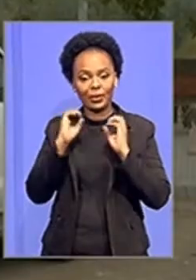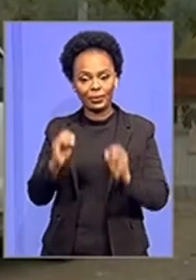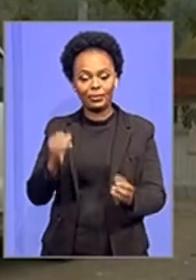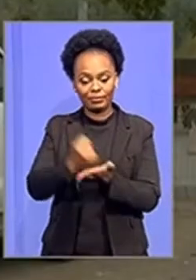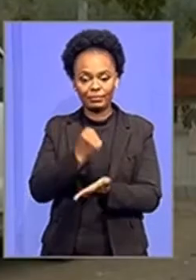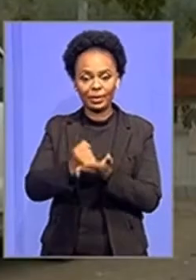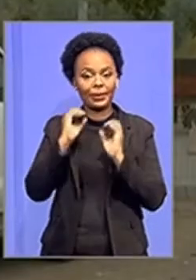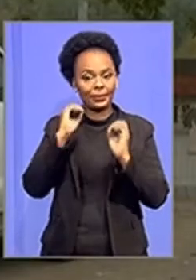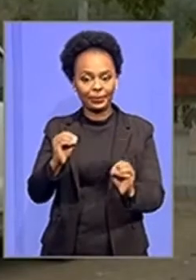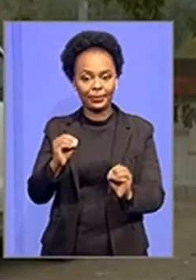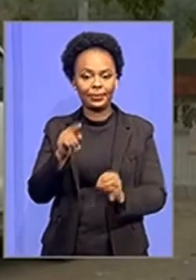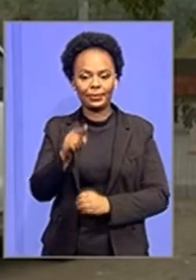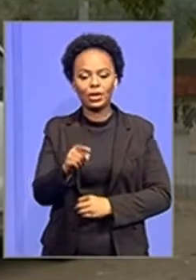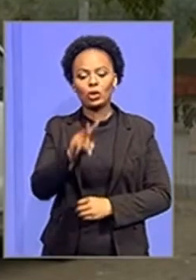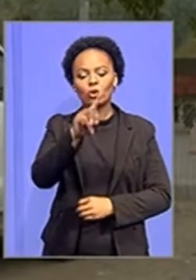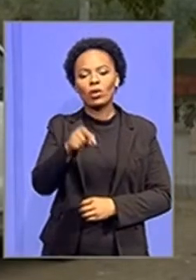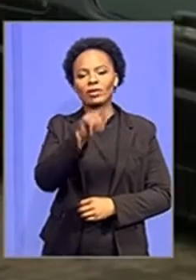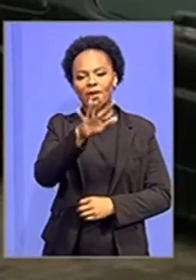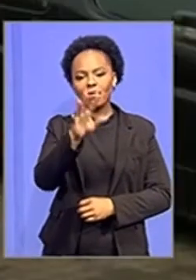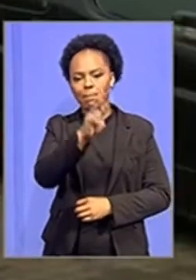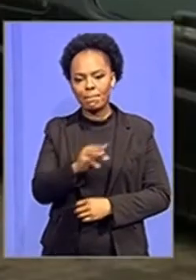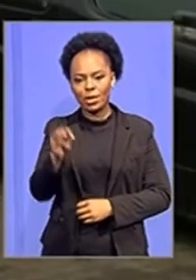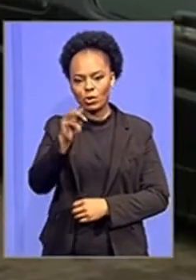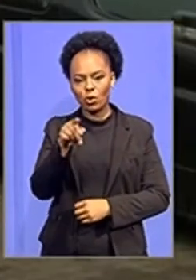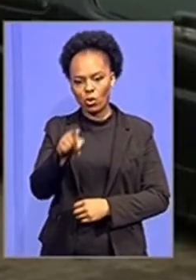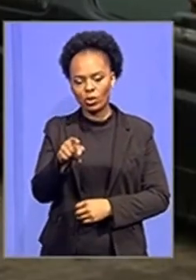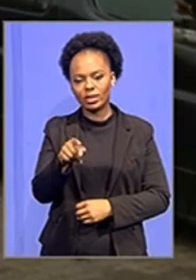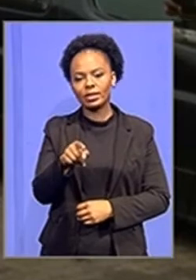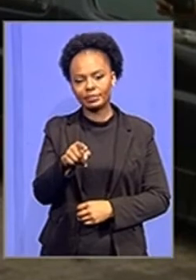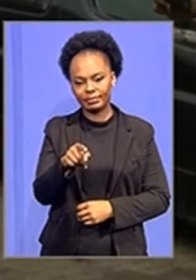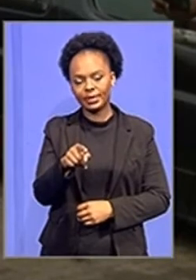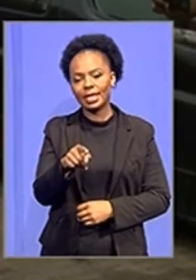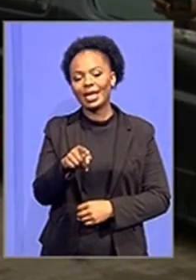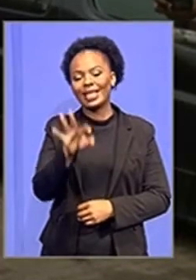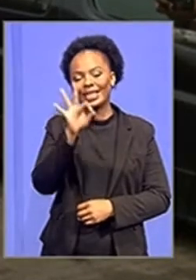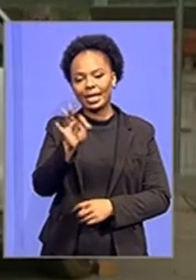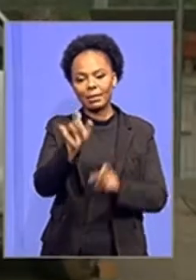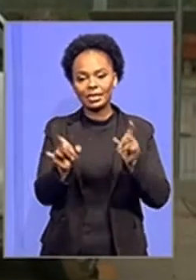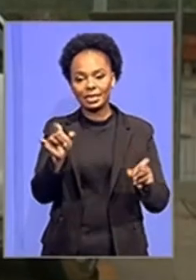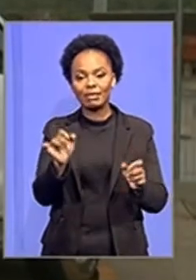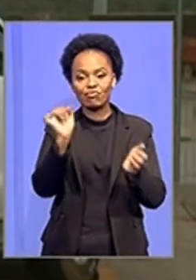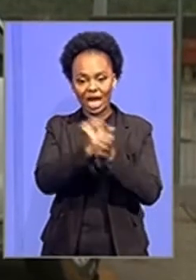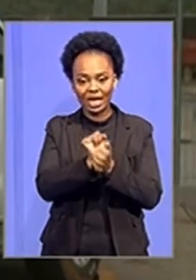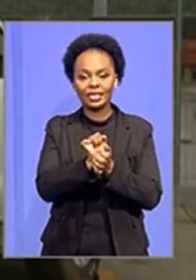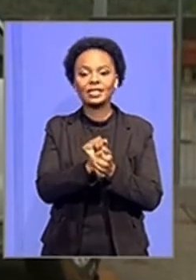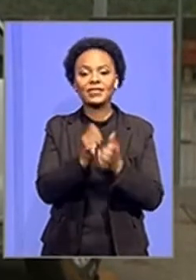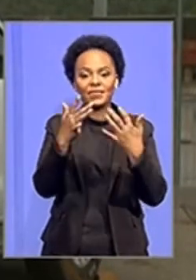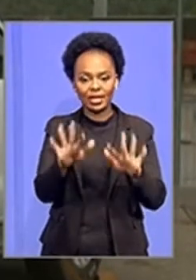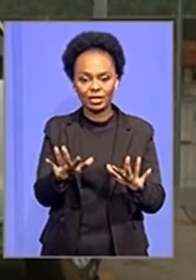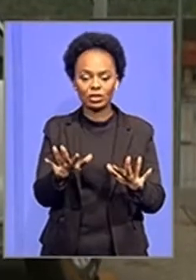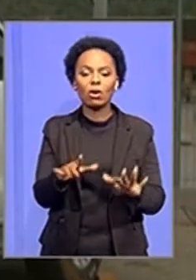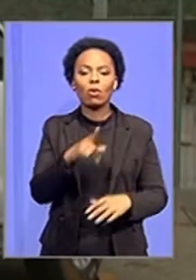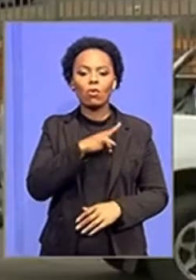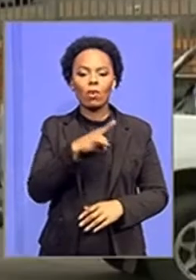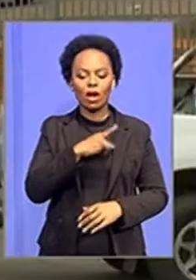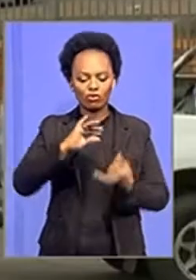of about 2.5 million. And 3 people were arrested, trying to